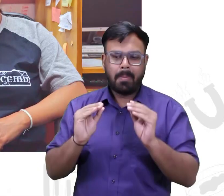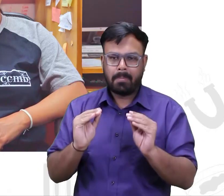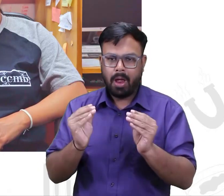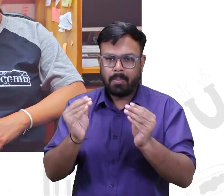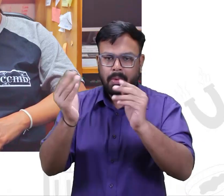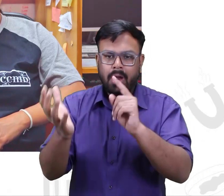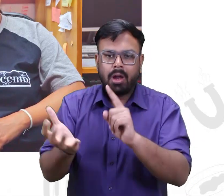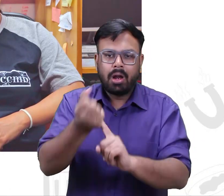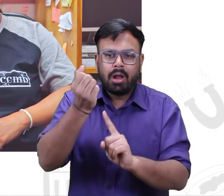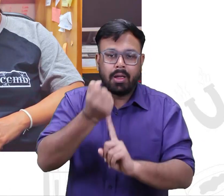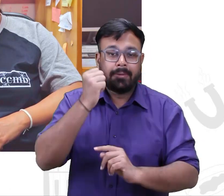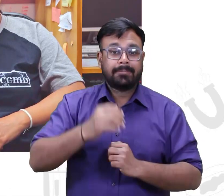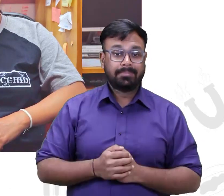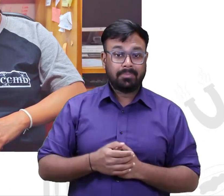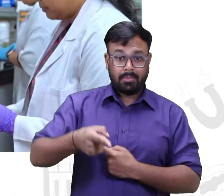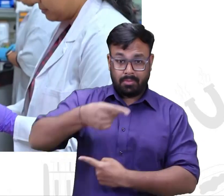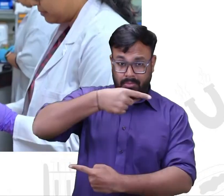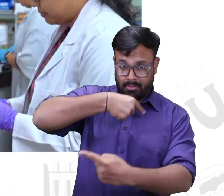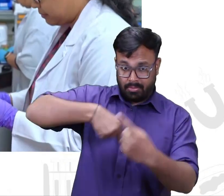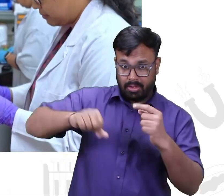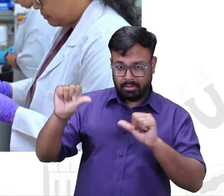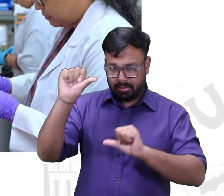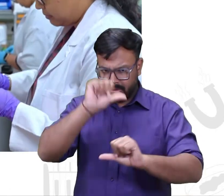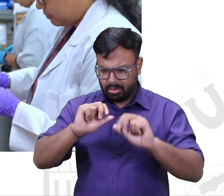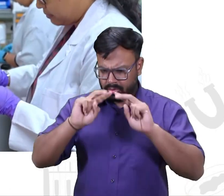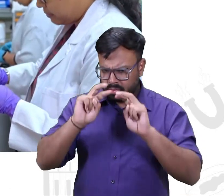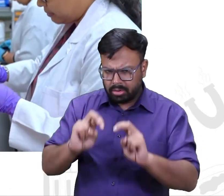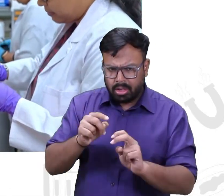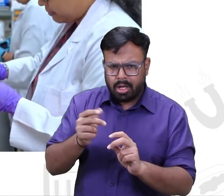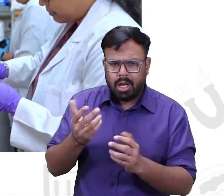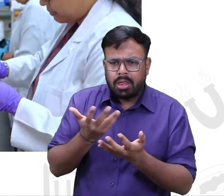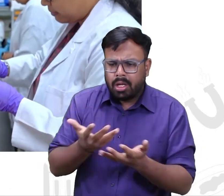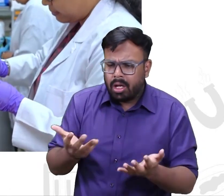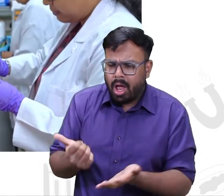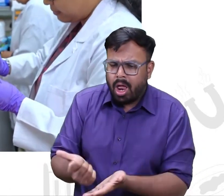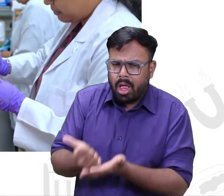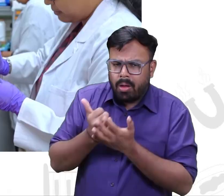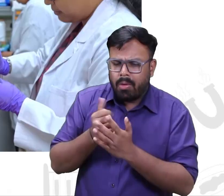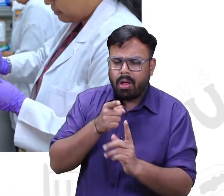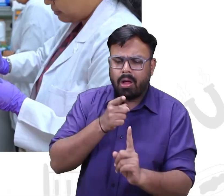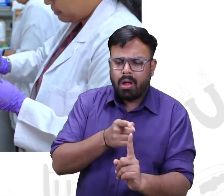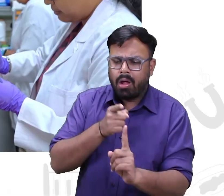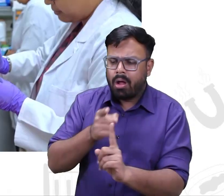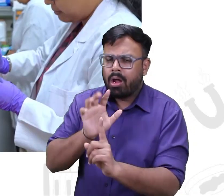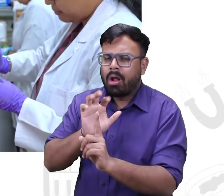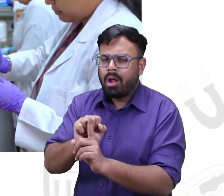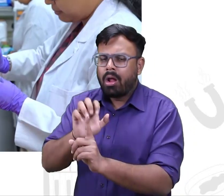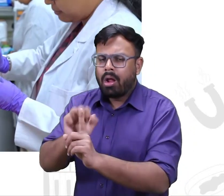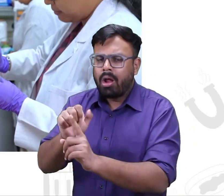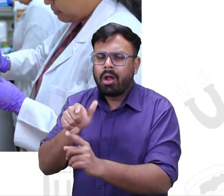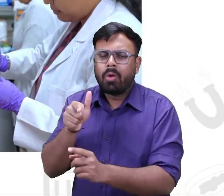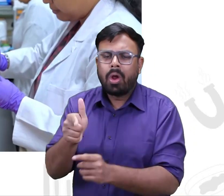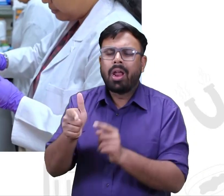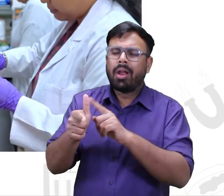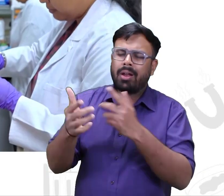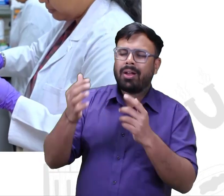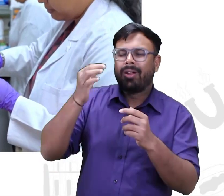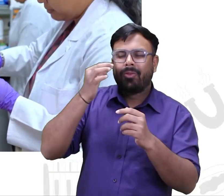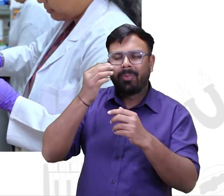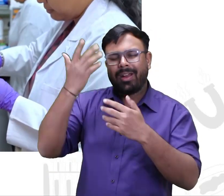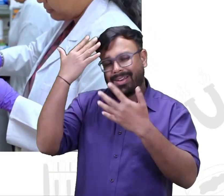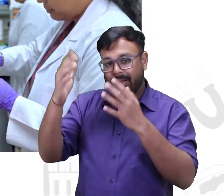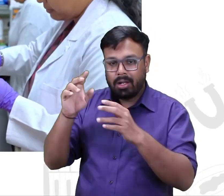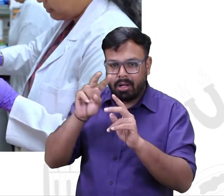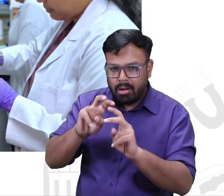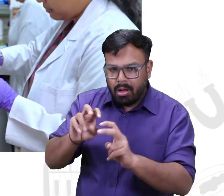form supercomplexes that improves the respiratory function. We use various cell biology, microscopy and proteomics tools to